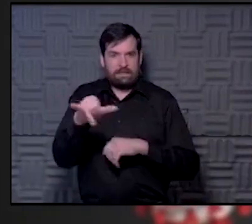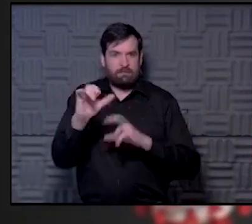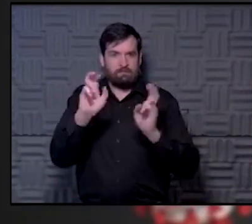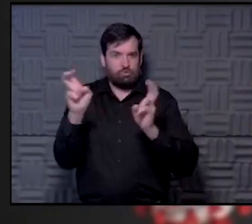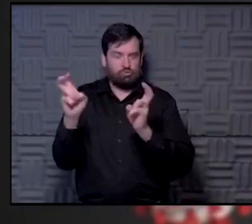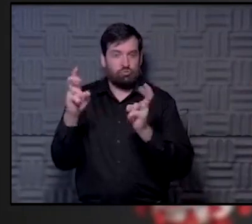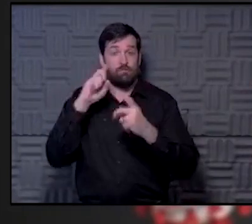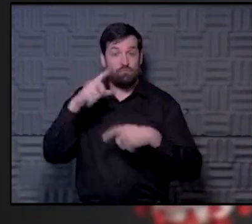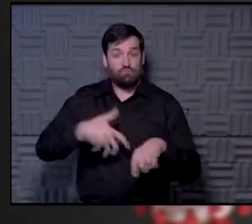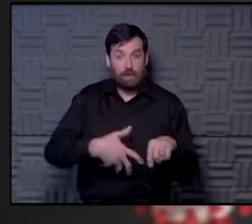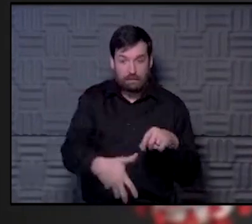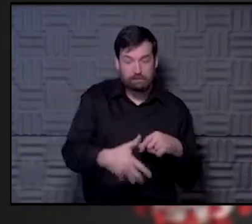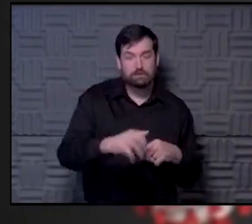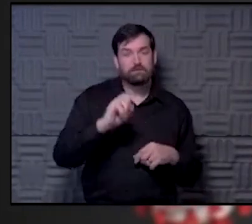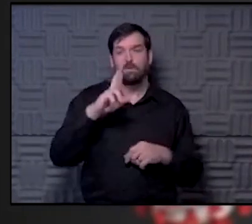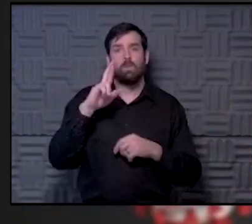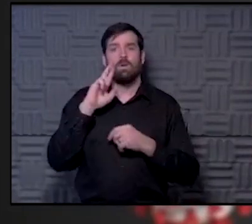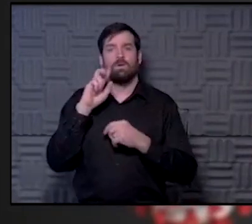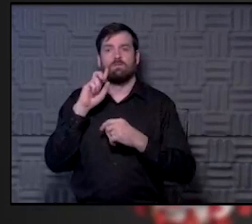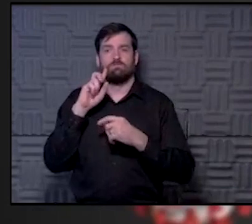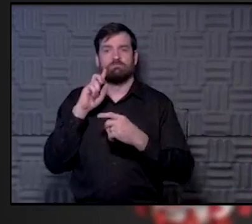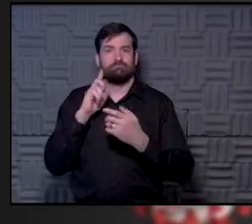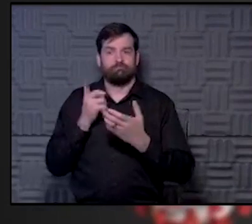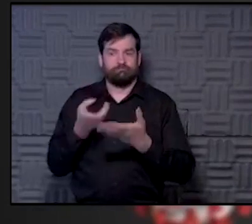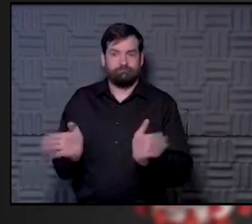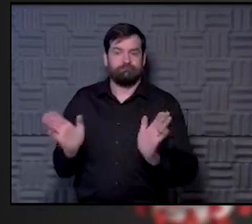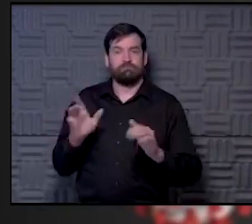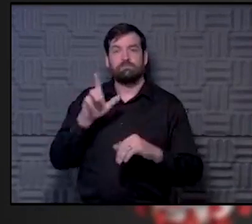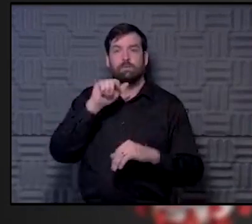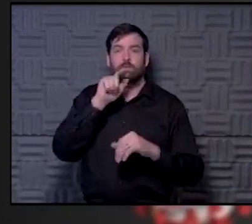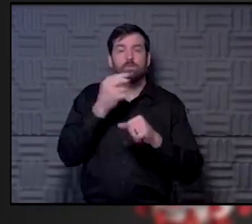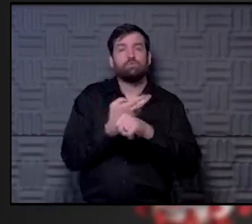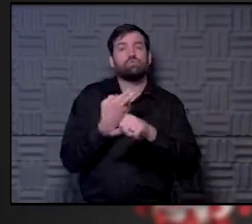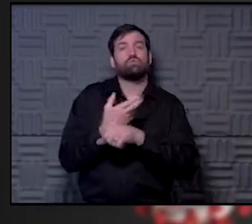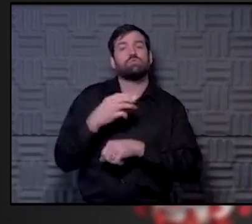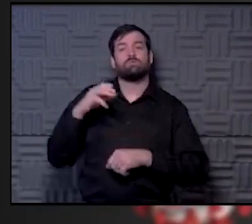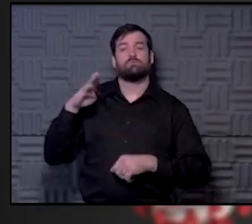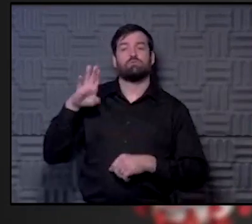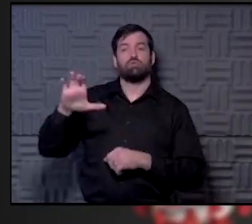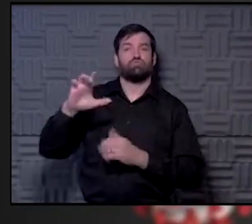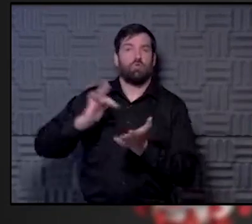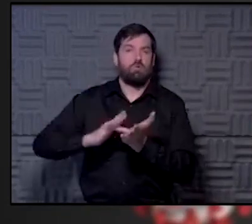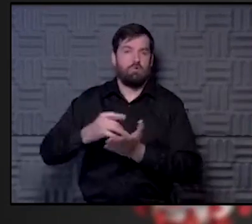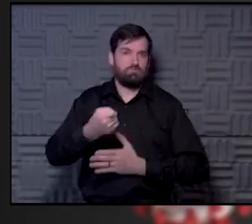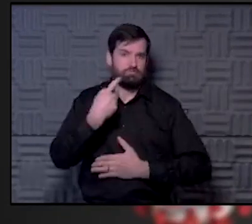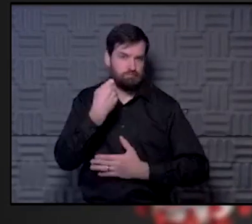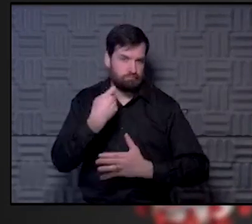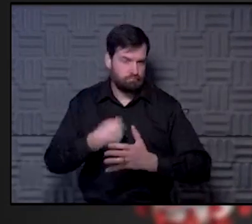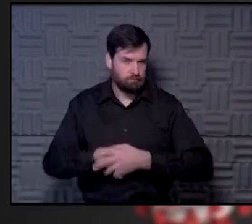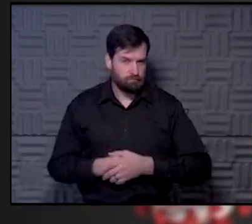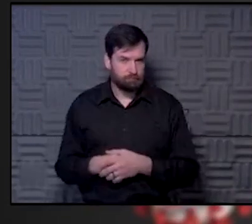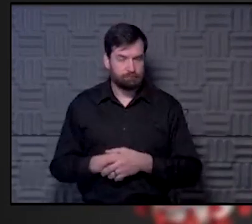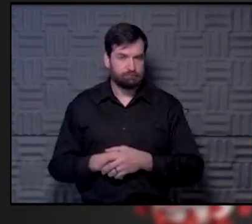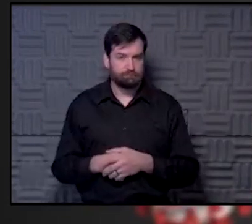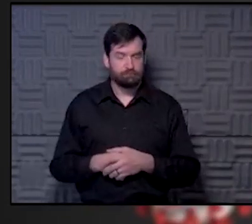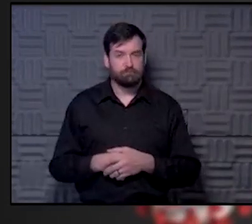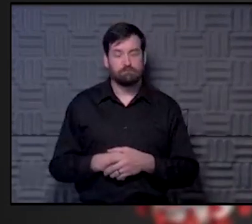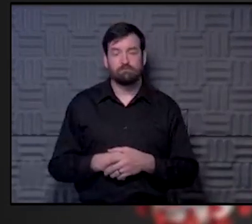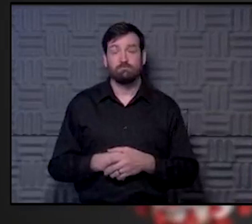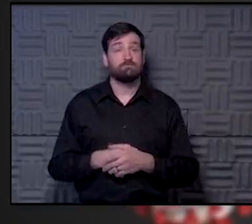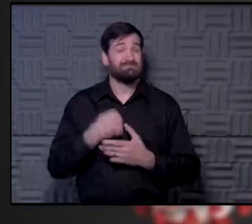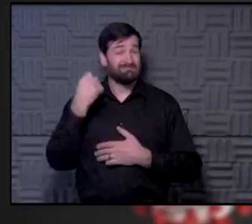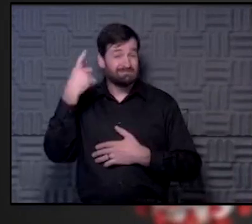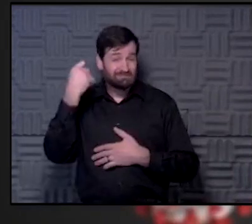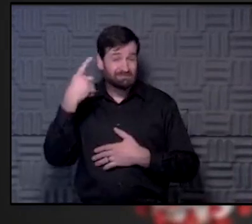in pregnancy or simply in those who take oral contraceptive pills is sort of addressed here. And while this is